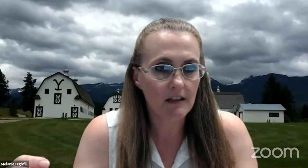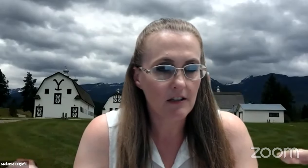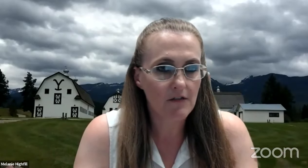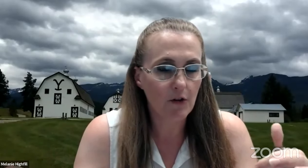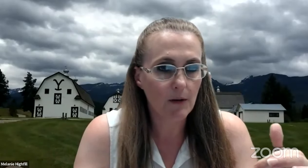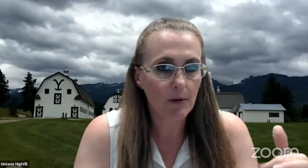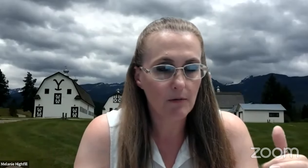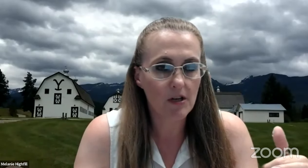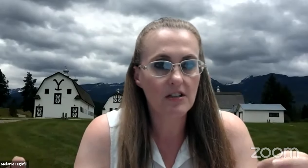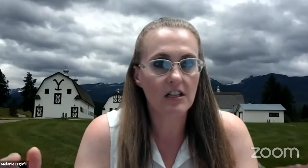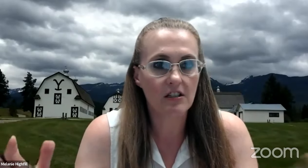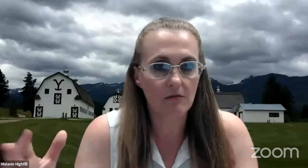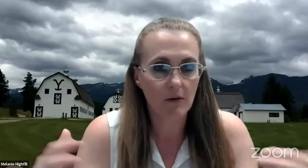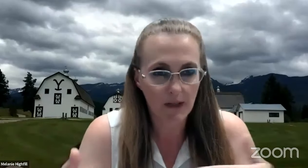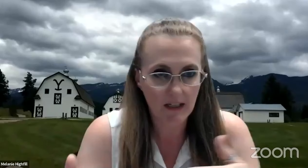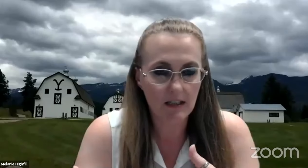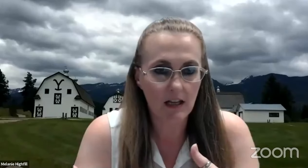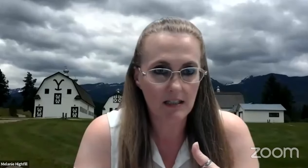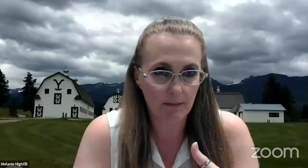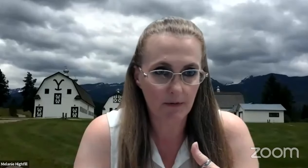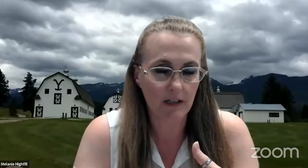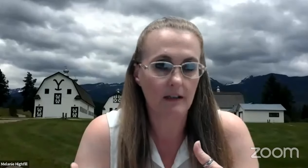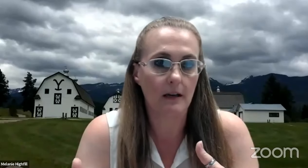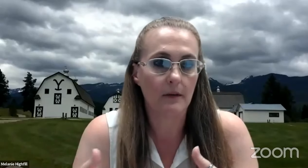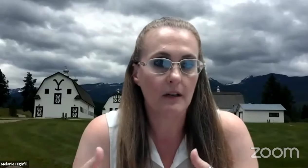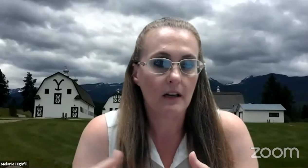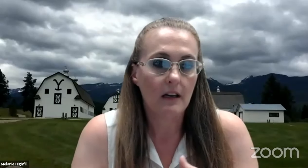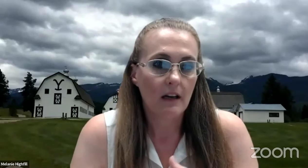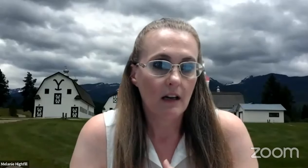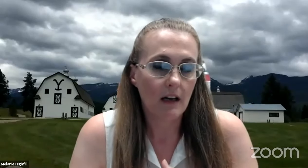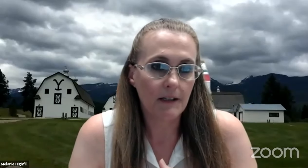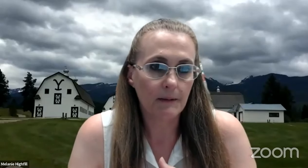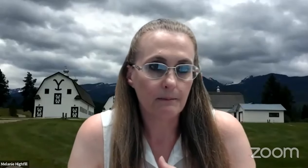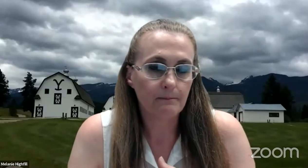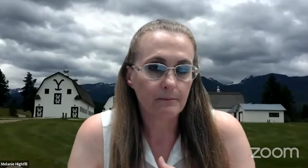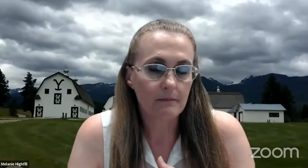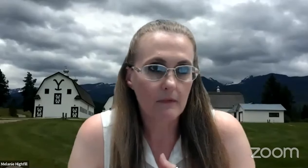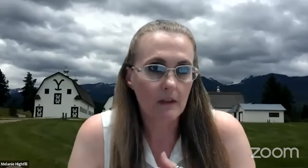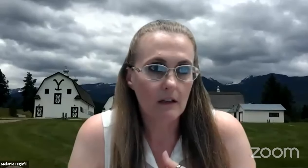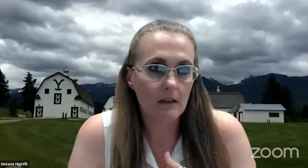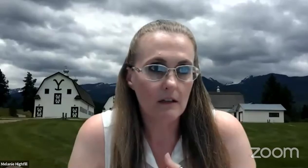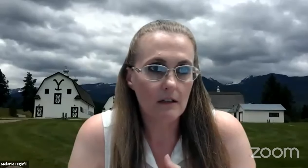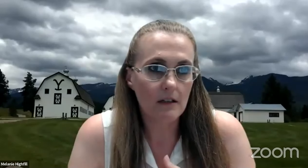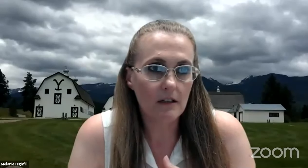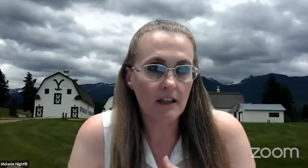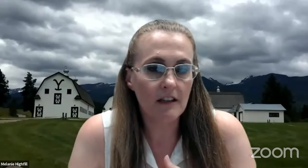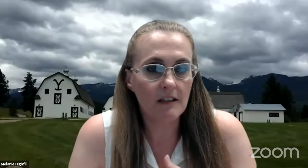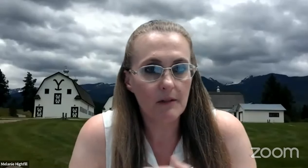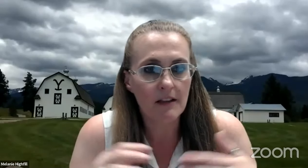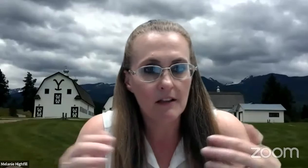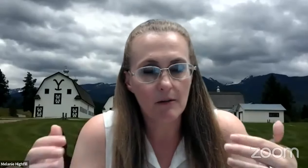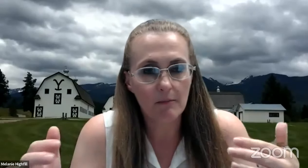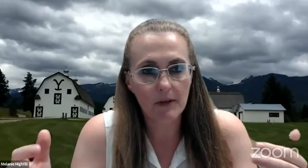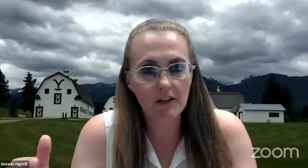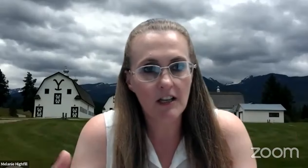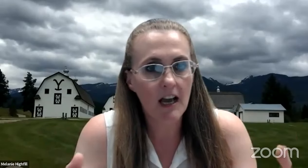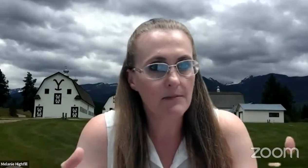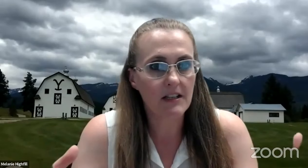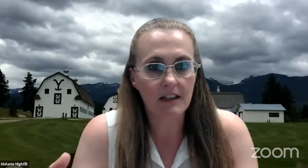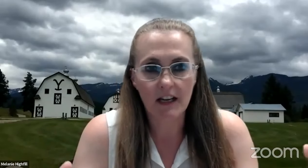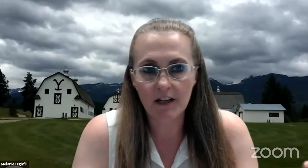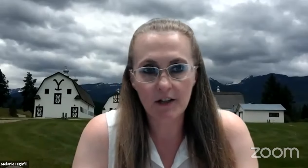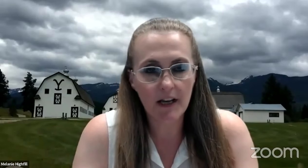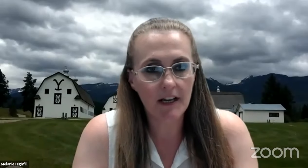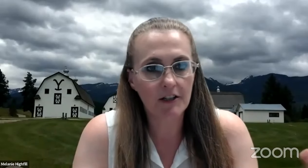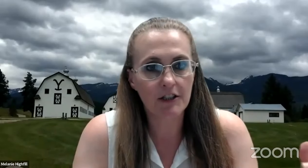I think there's 4 per workstation with plexiglass separating them. In the bigger